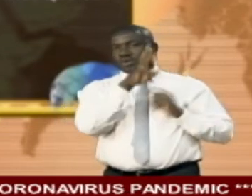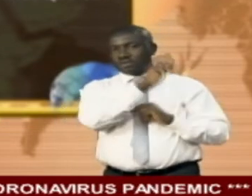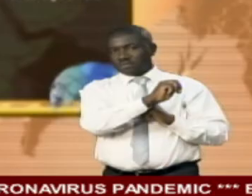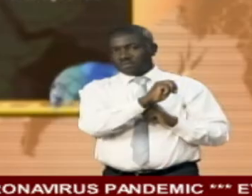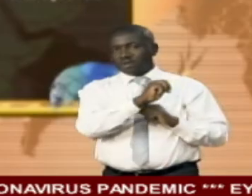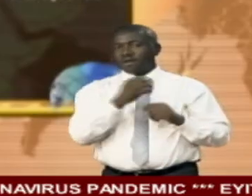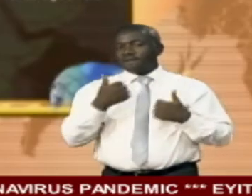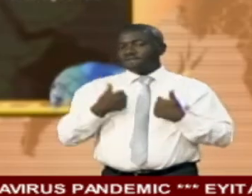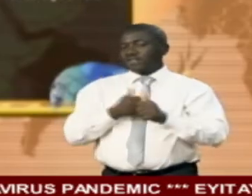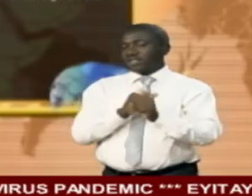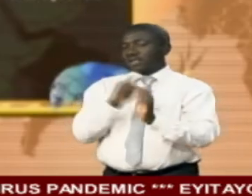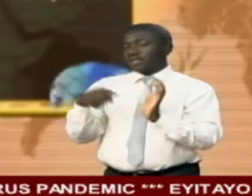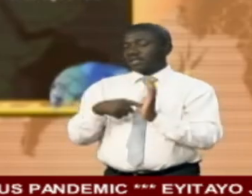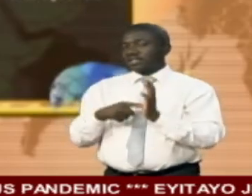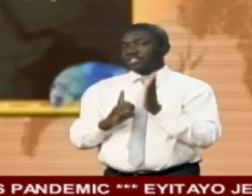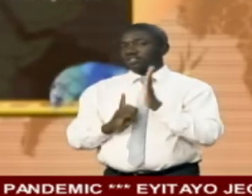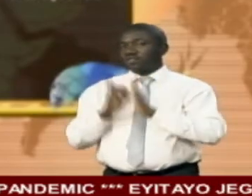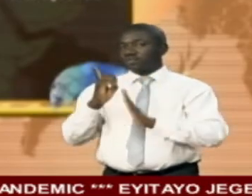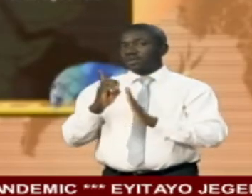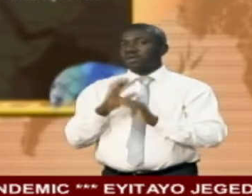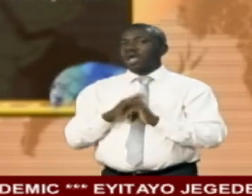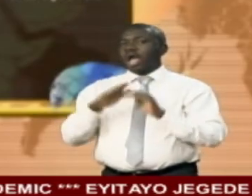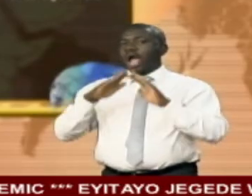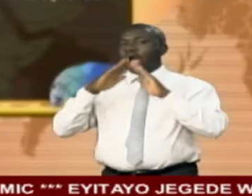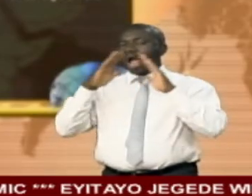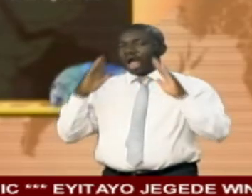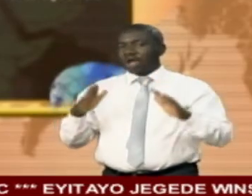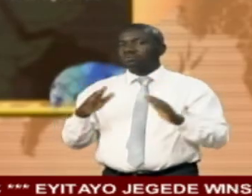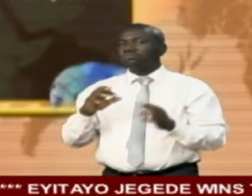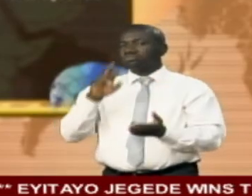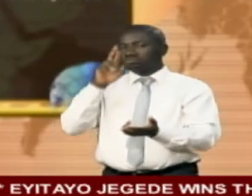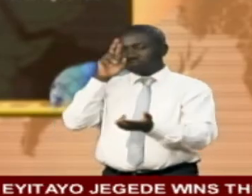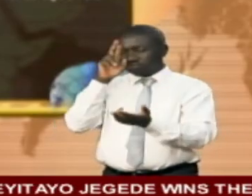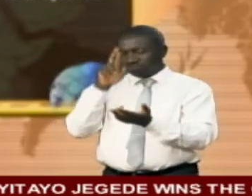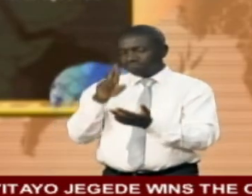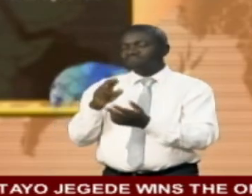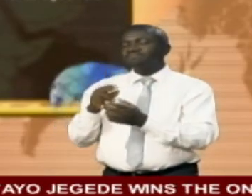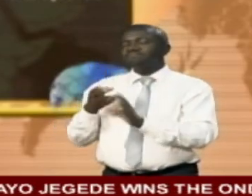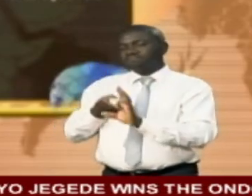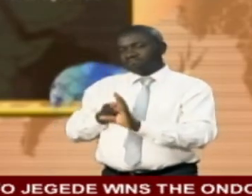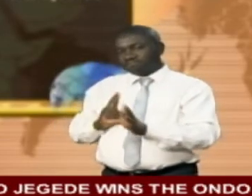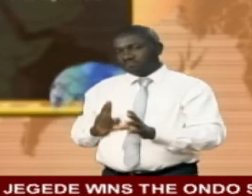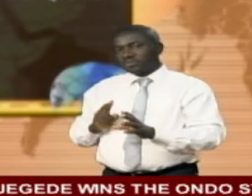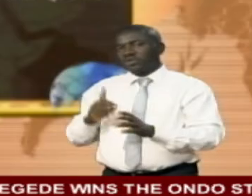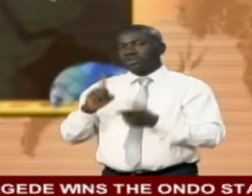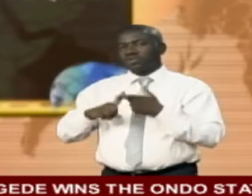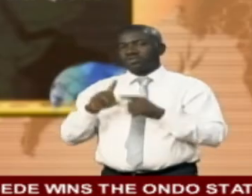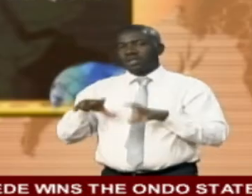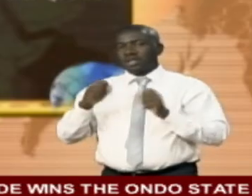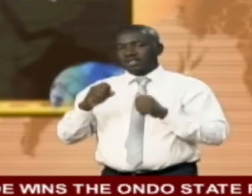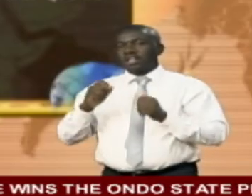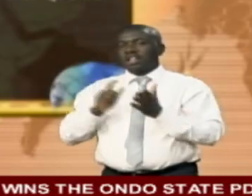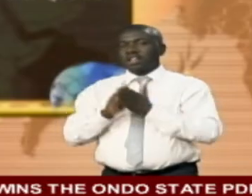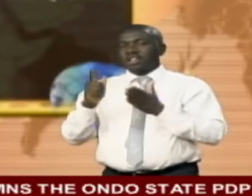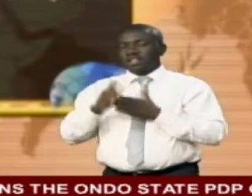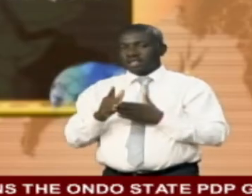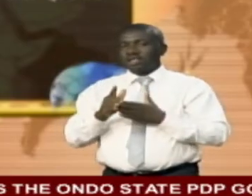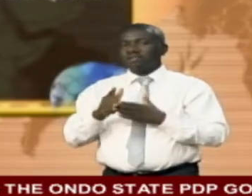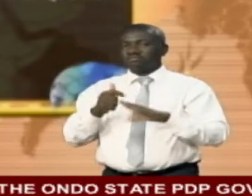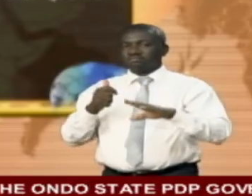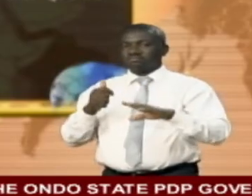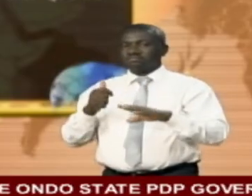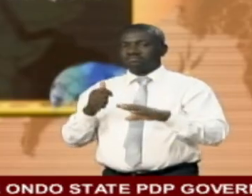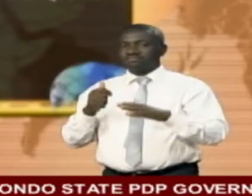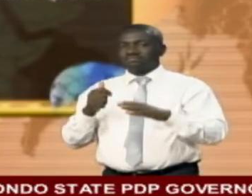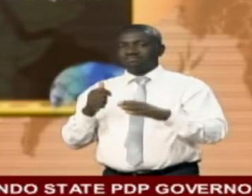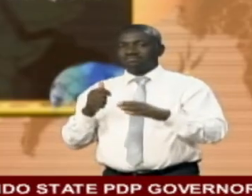House rescinded its decision to institute a legal action against the Minister. Thursday's plenary passed 3 bills, while